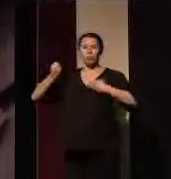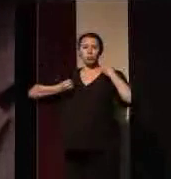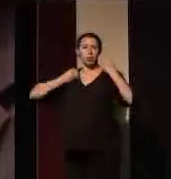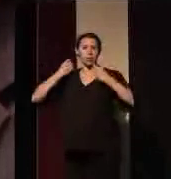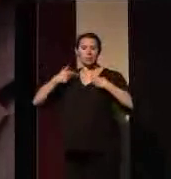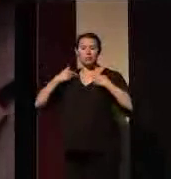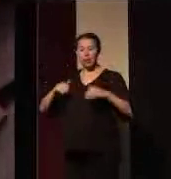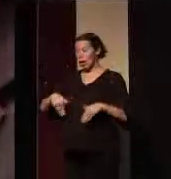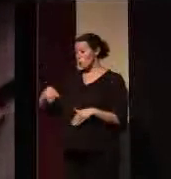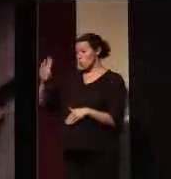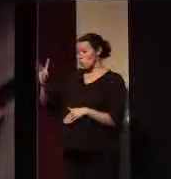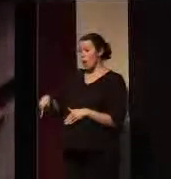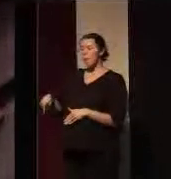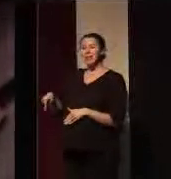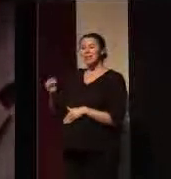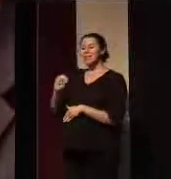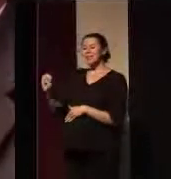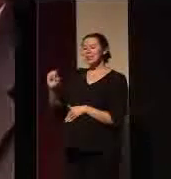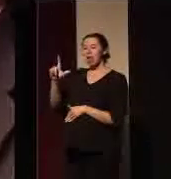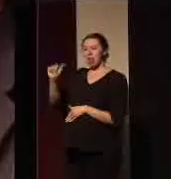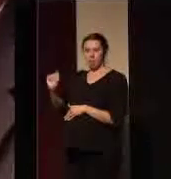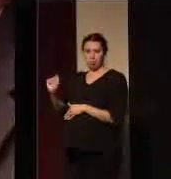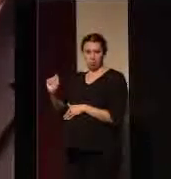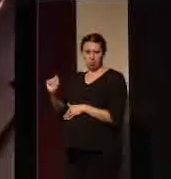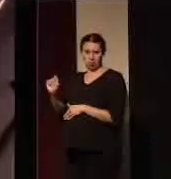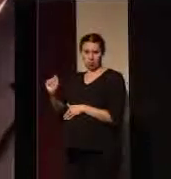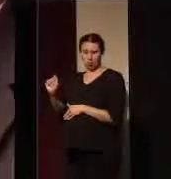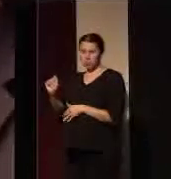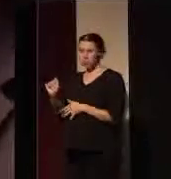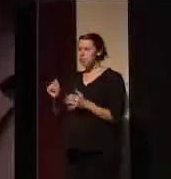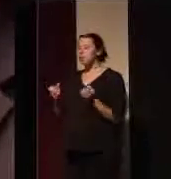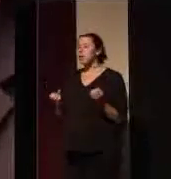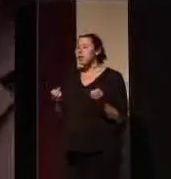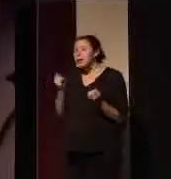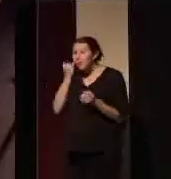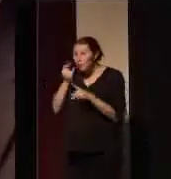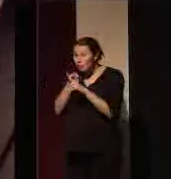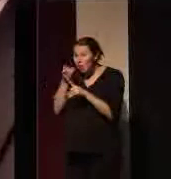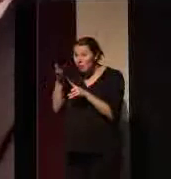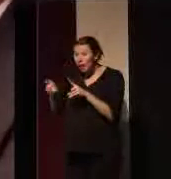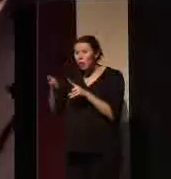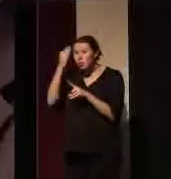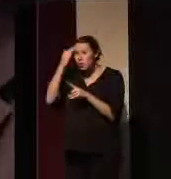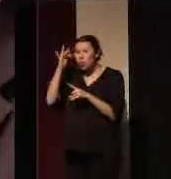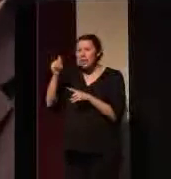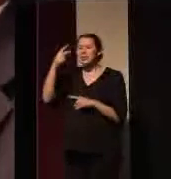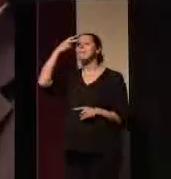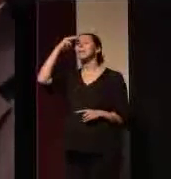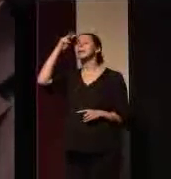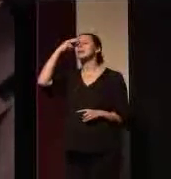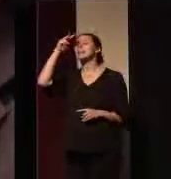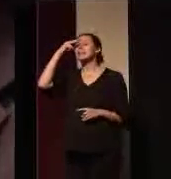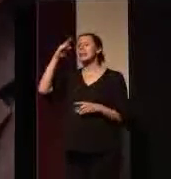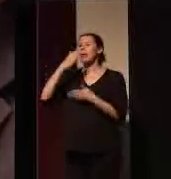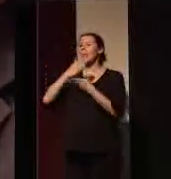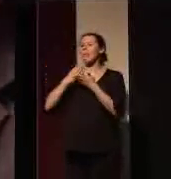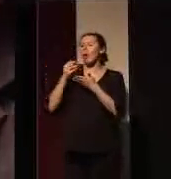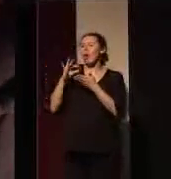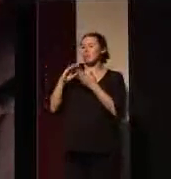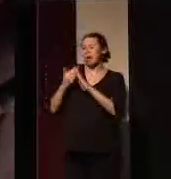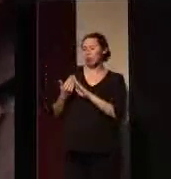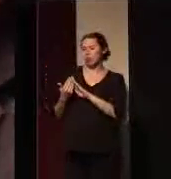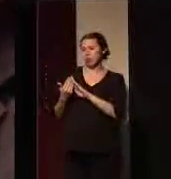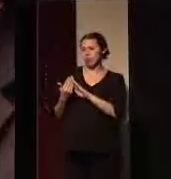side of Los Angeles, which is, most people, if you're from there, know is the Mexican side of town. So many of the